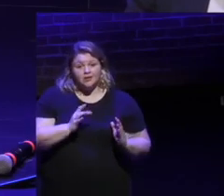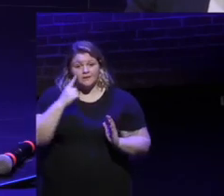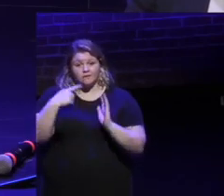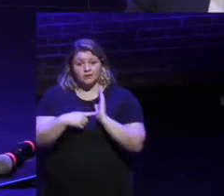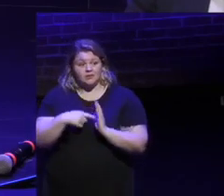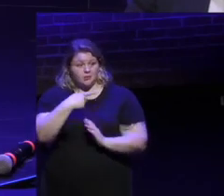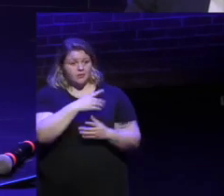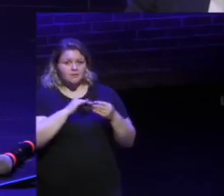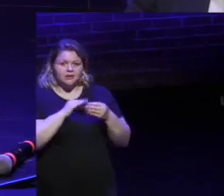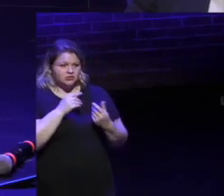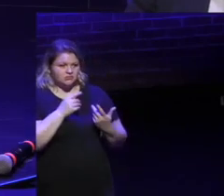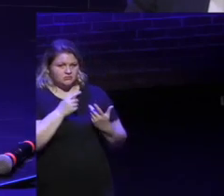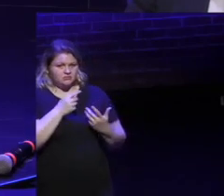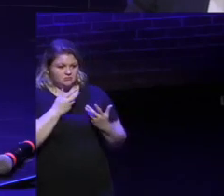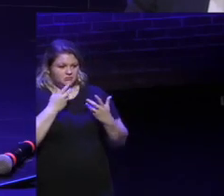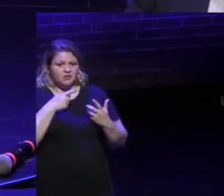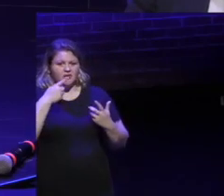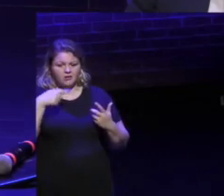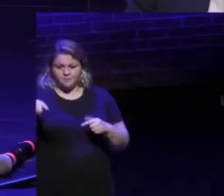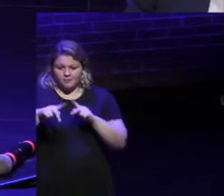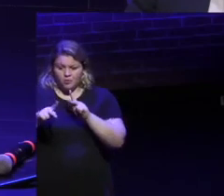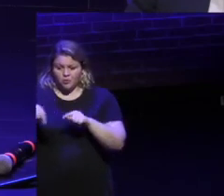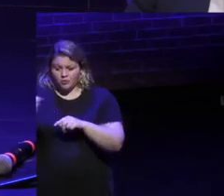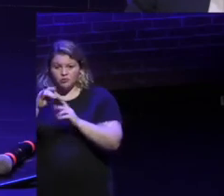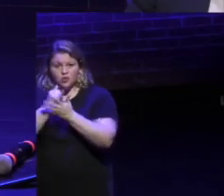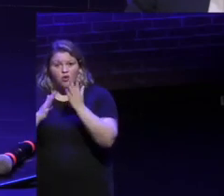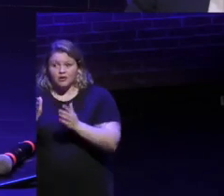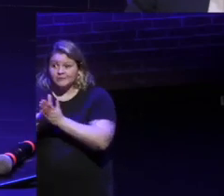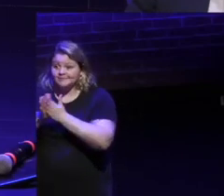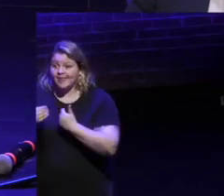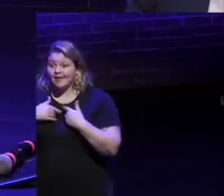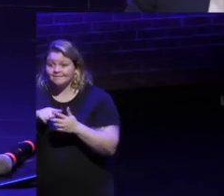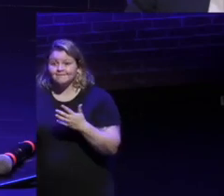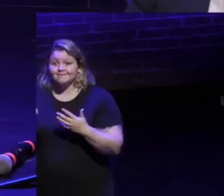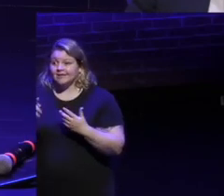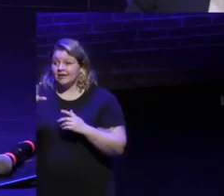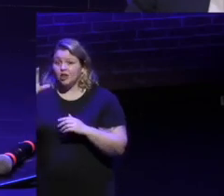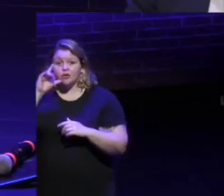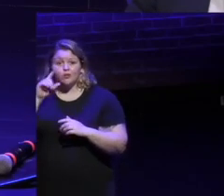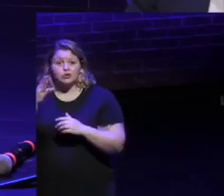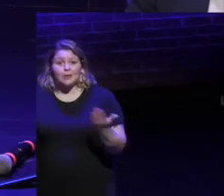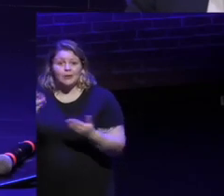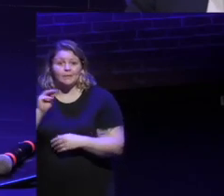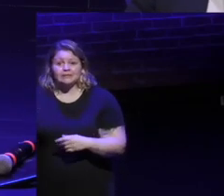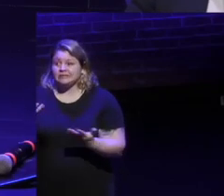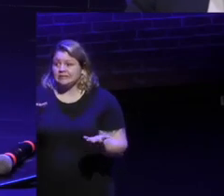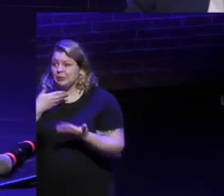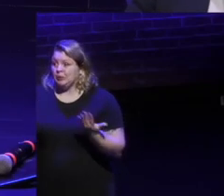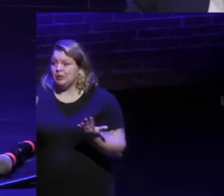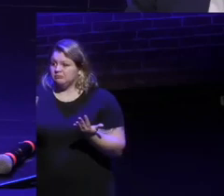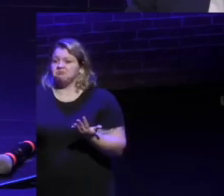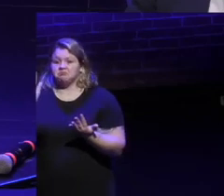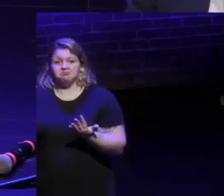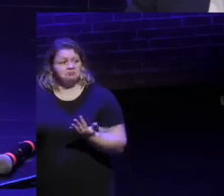We need to have the support, I think, for very diverse artists because